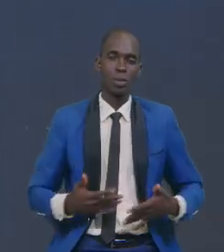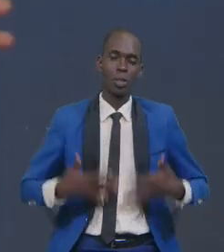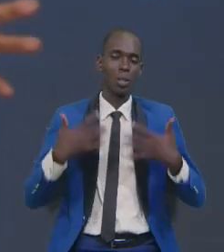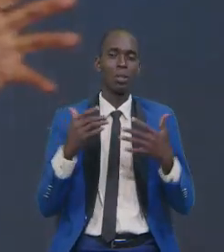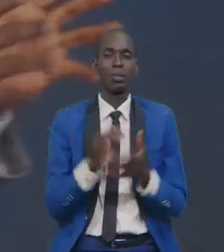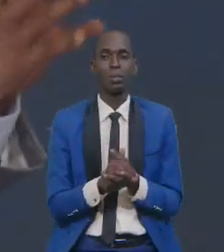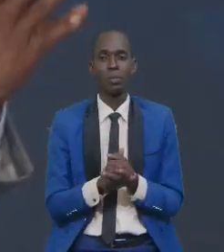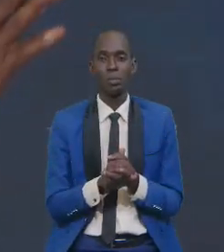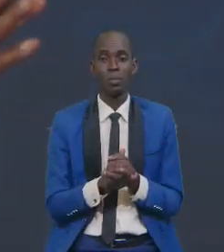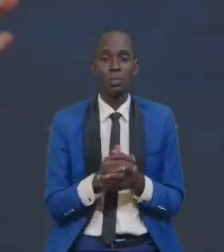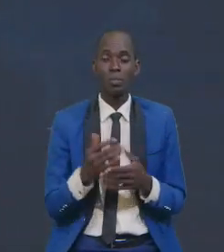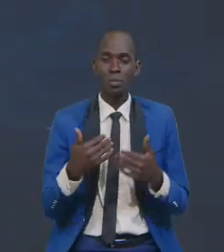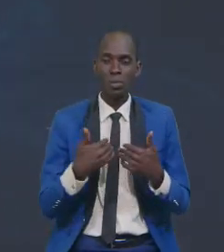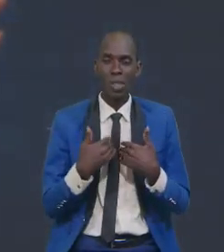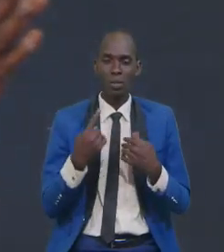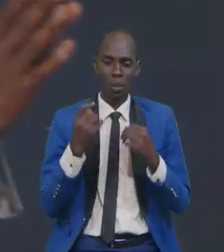the power